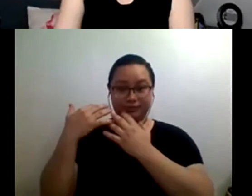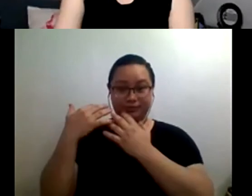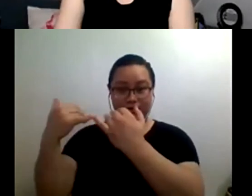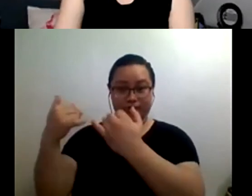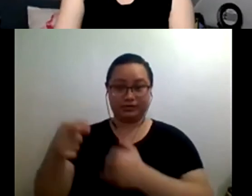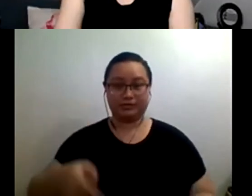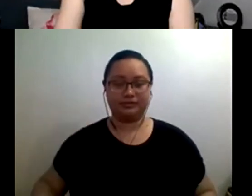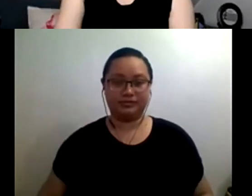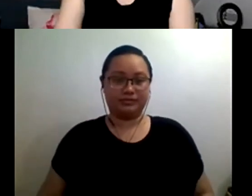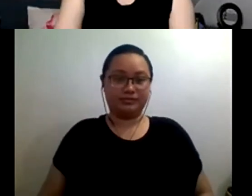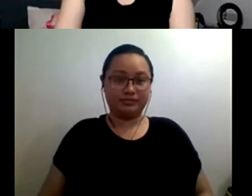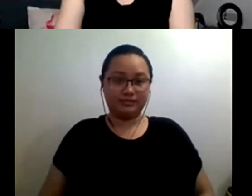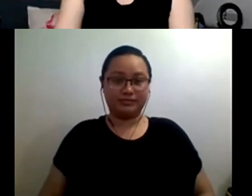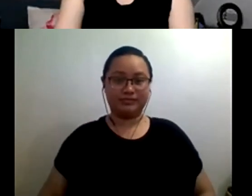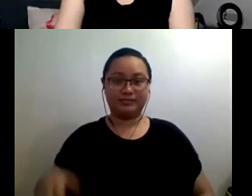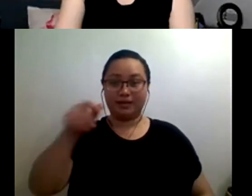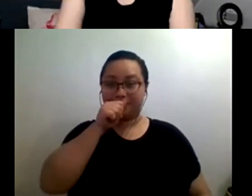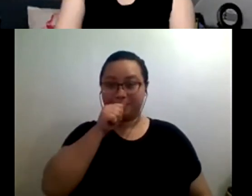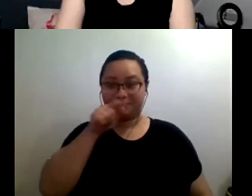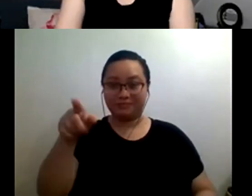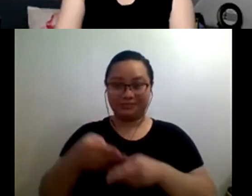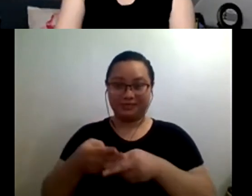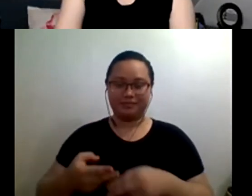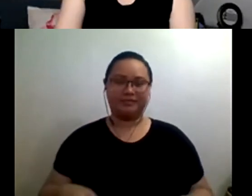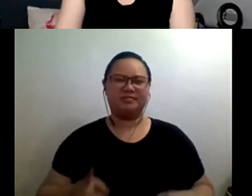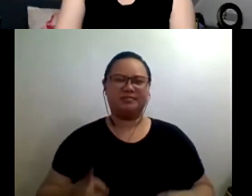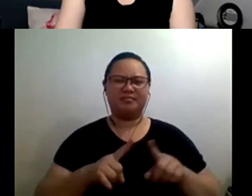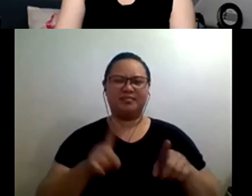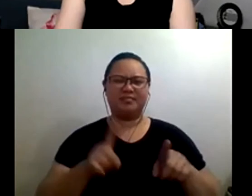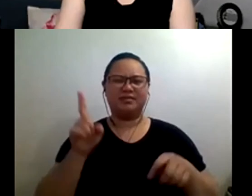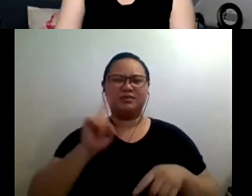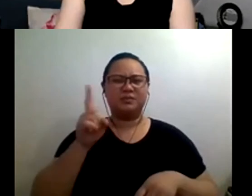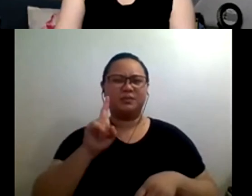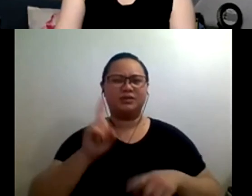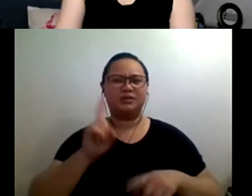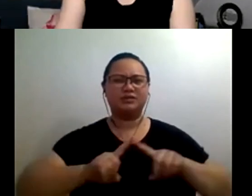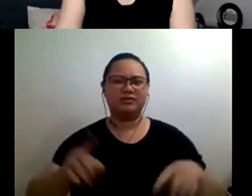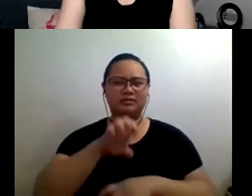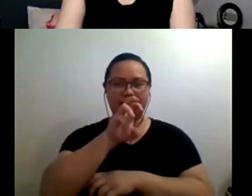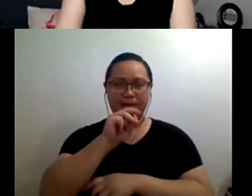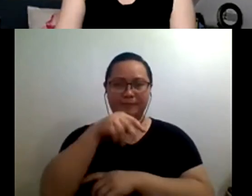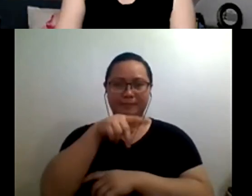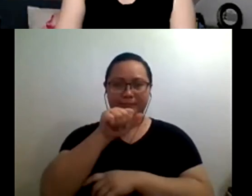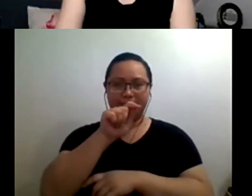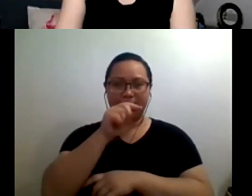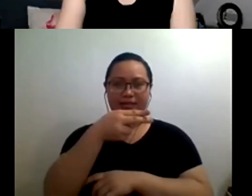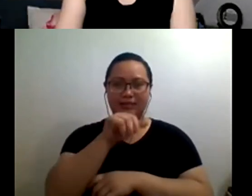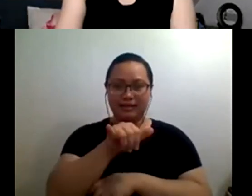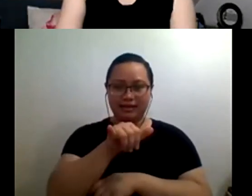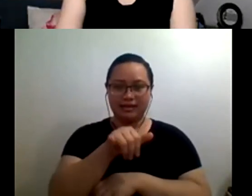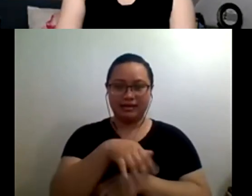is, ayaw niya sabihin yung name niya, pero what is the difference between empathy and sympathy? I think kay Sir TQ to.